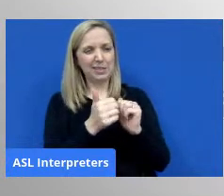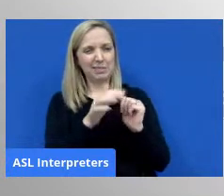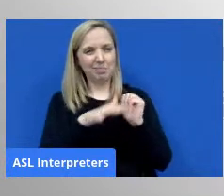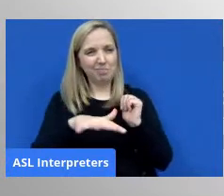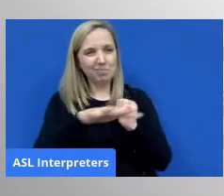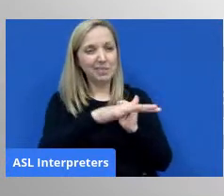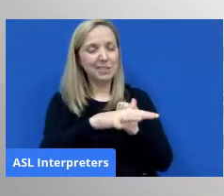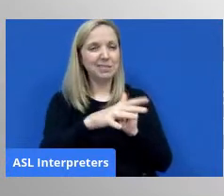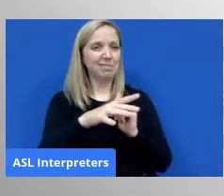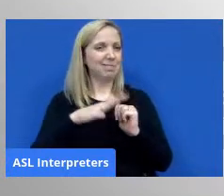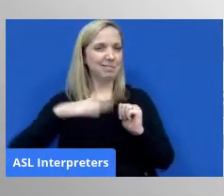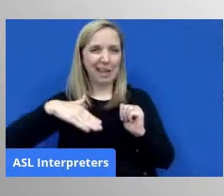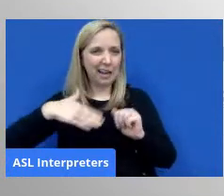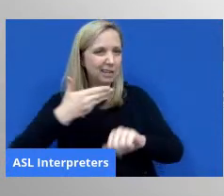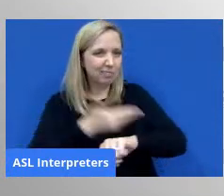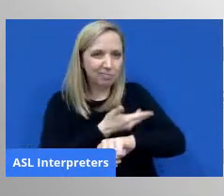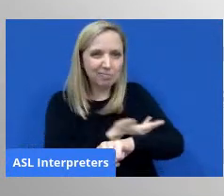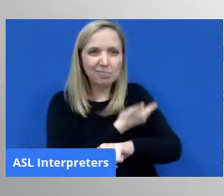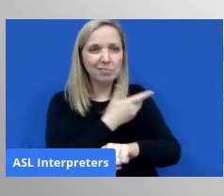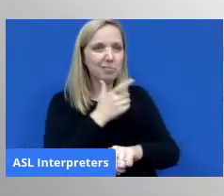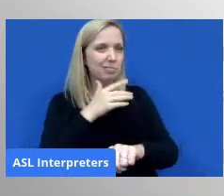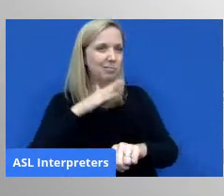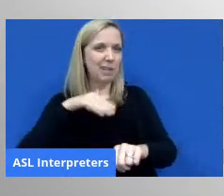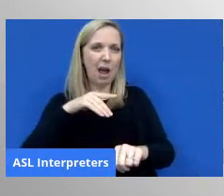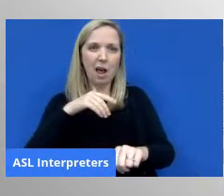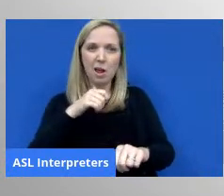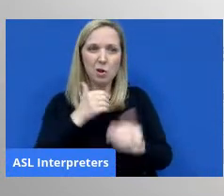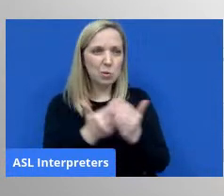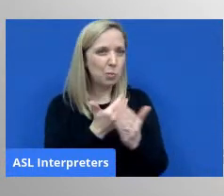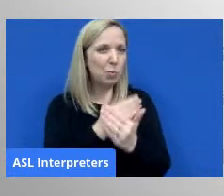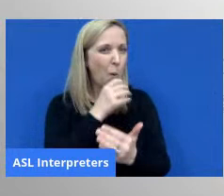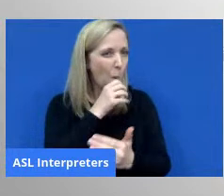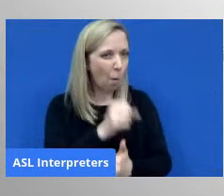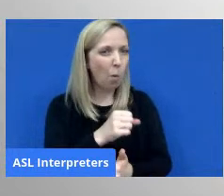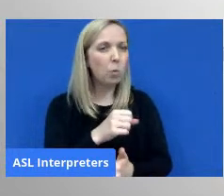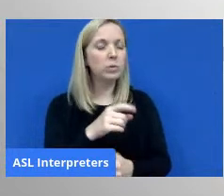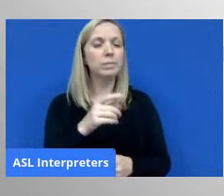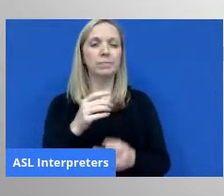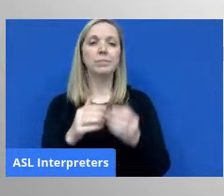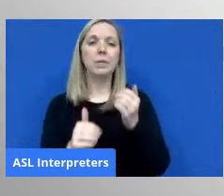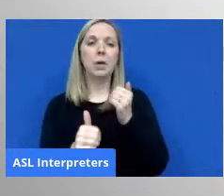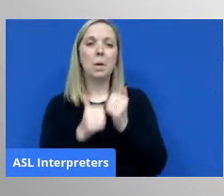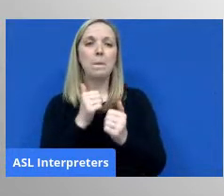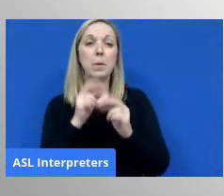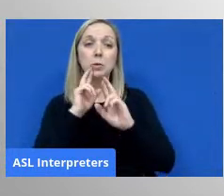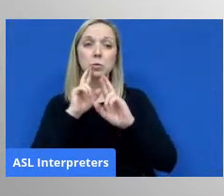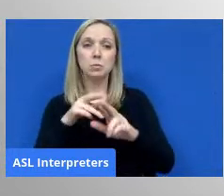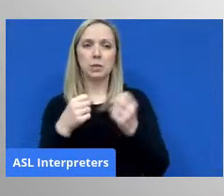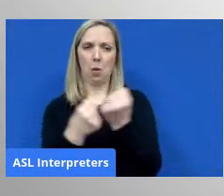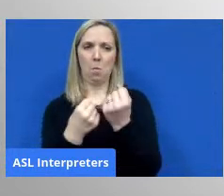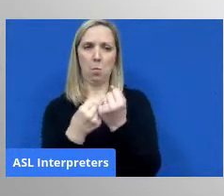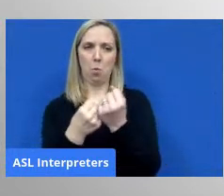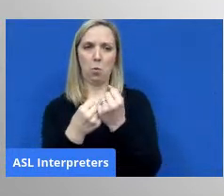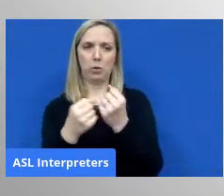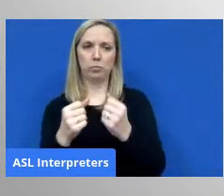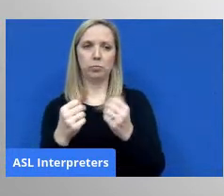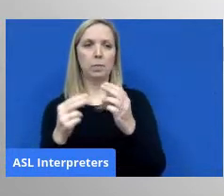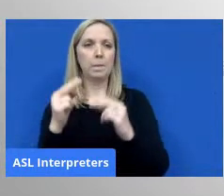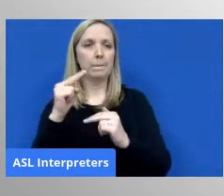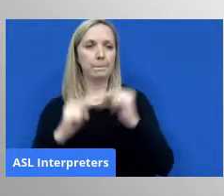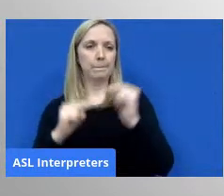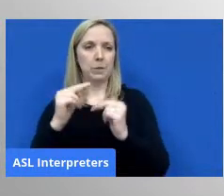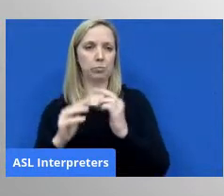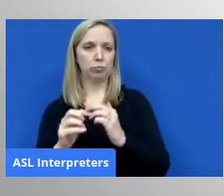survey respondents were definitely in favor of a new building. And I kind of went through also the Clark Middle has sustained